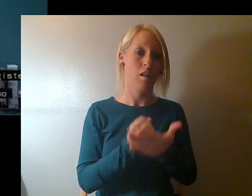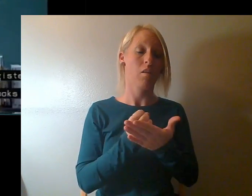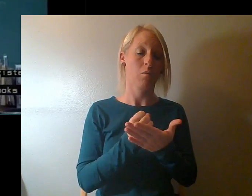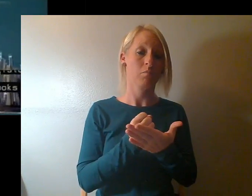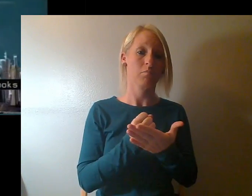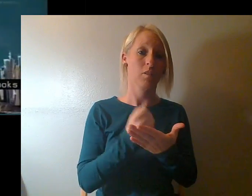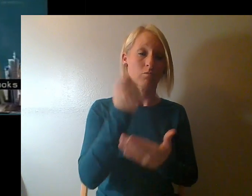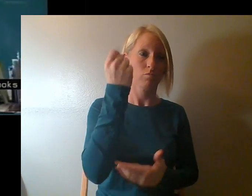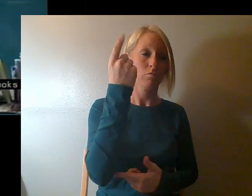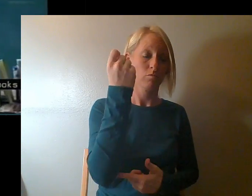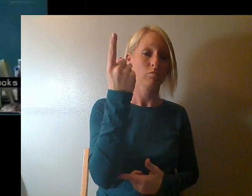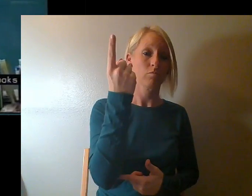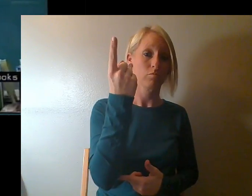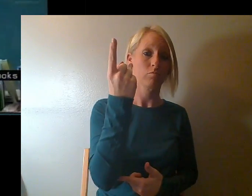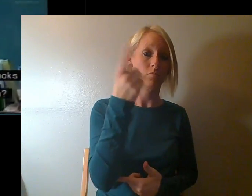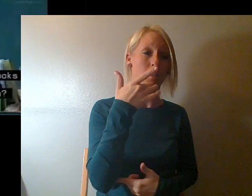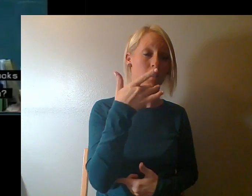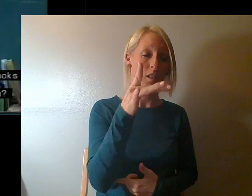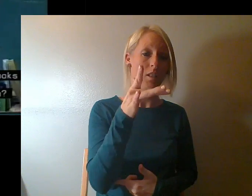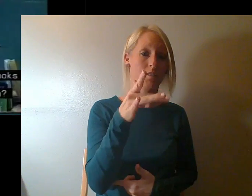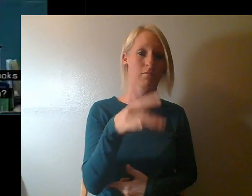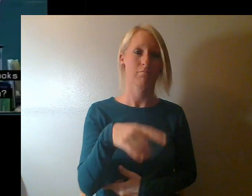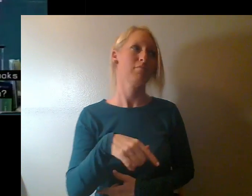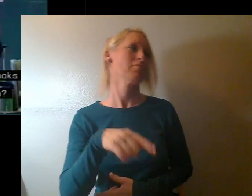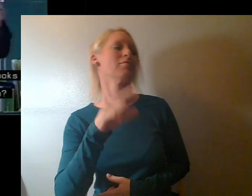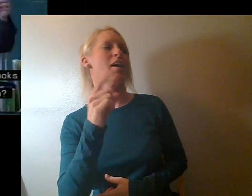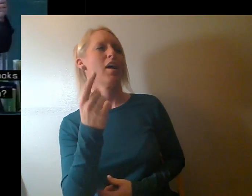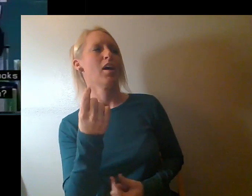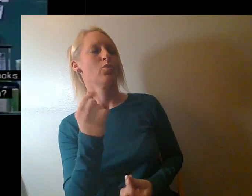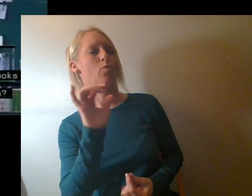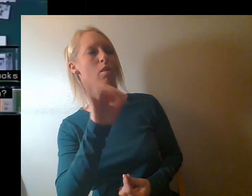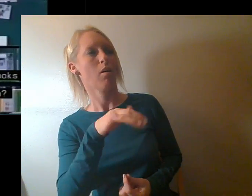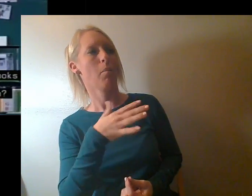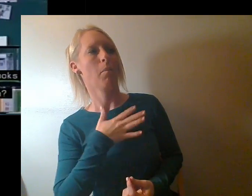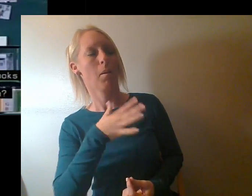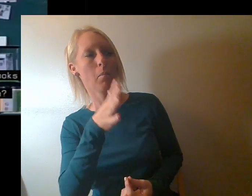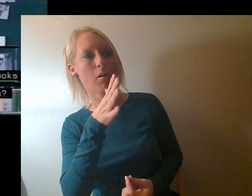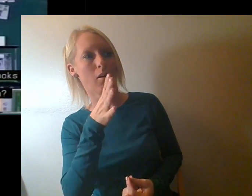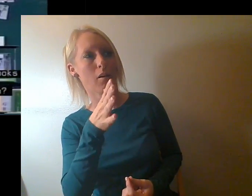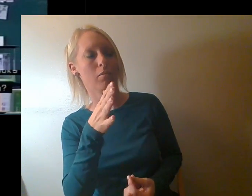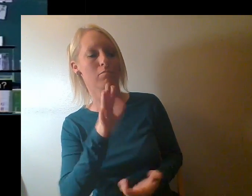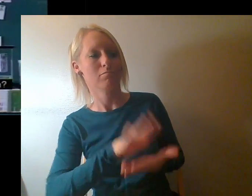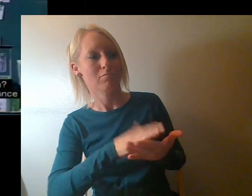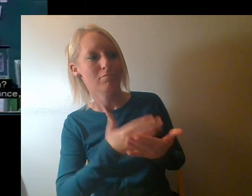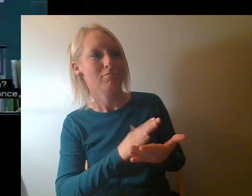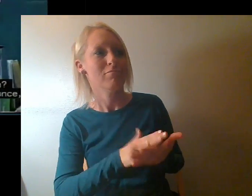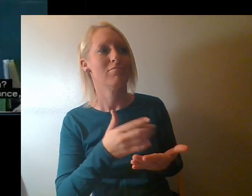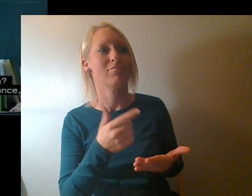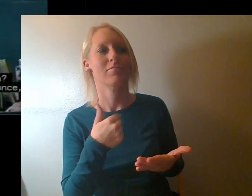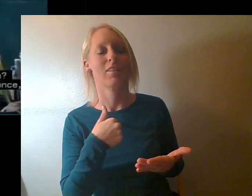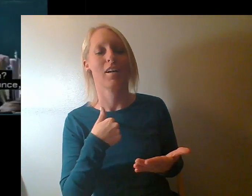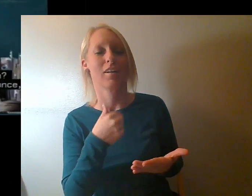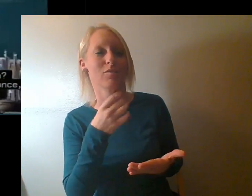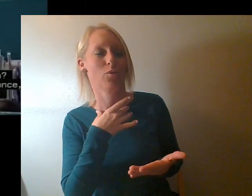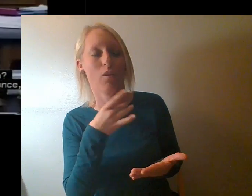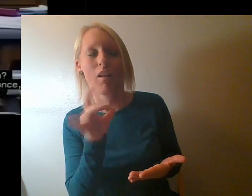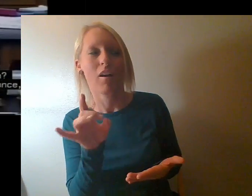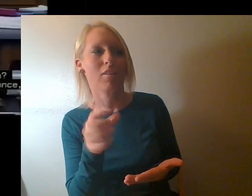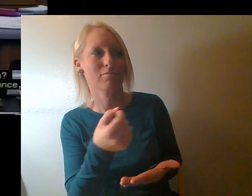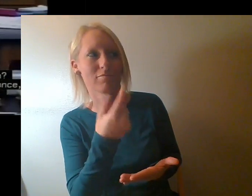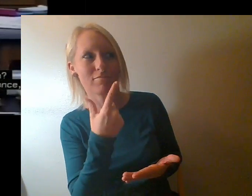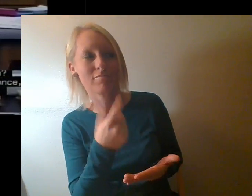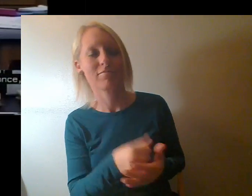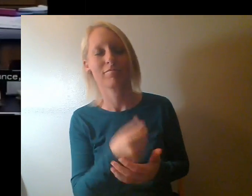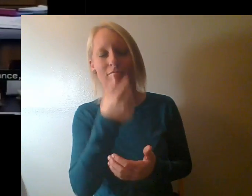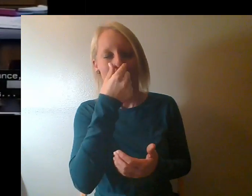mom cooks something I don't like. That's exactly it. All right, Beth. I do that with spinach ones. Yes. But I can still taste